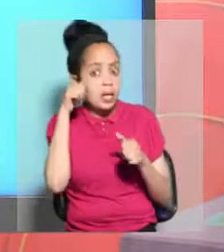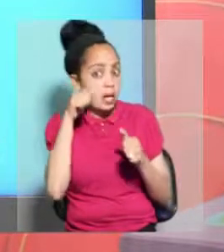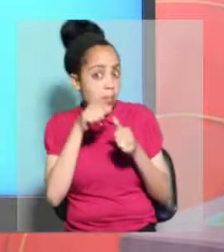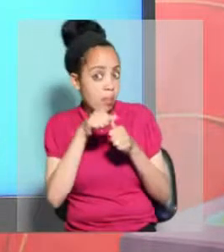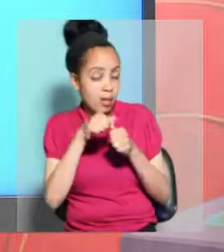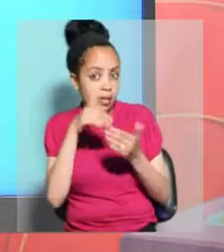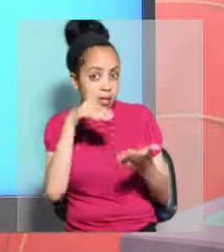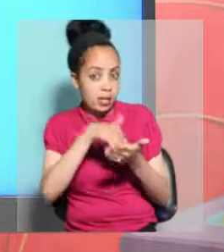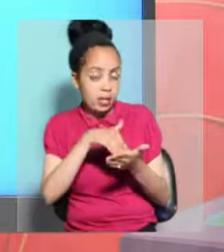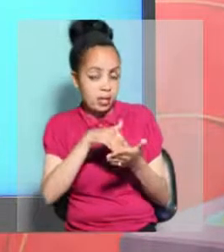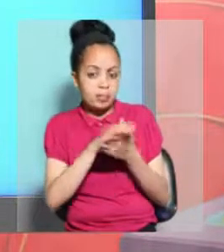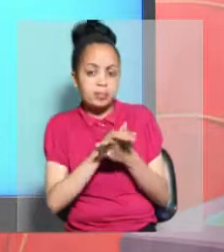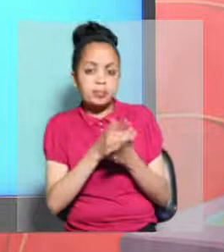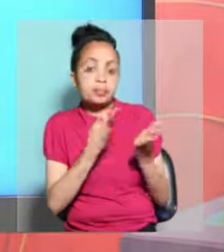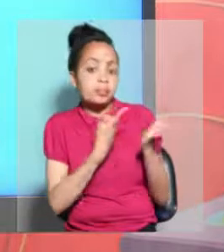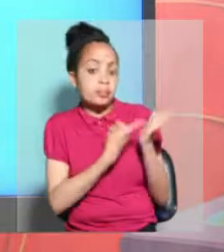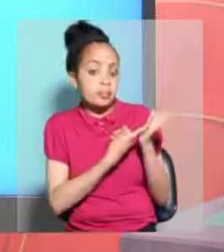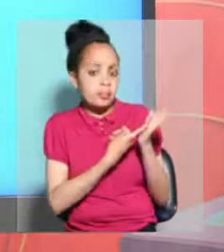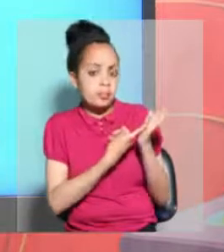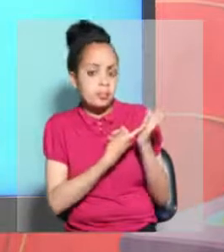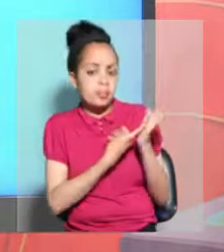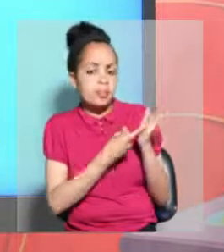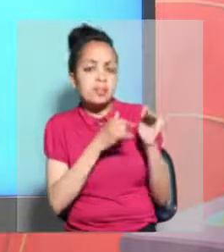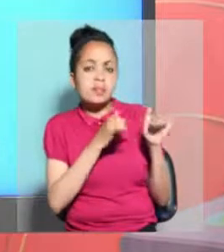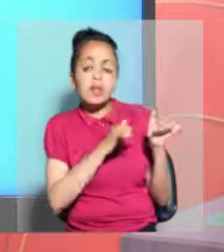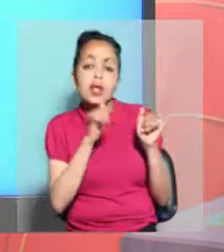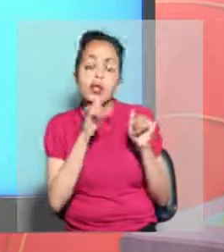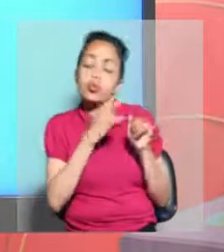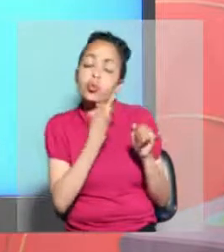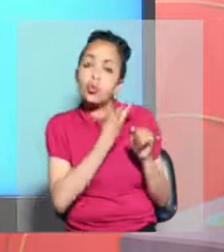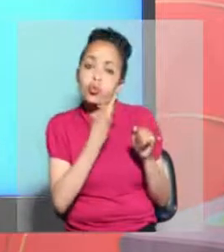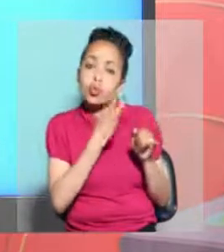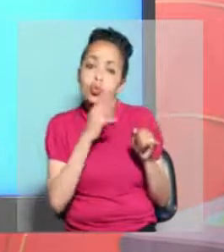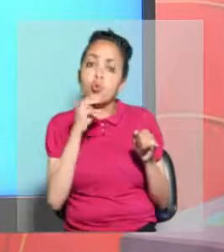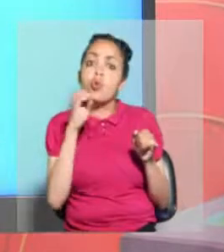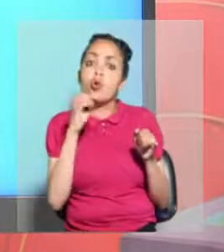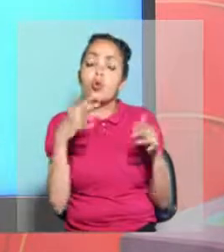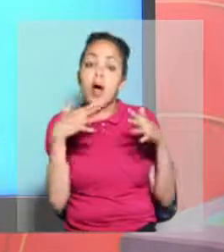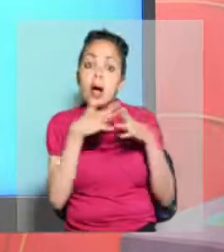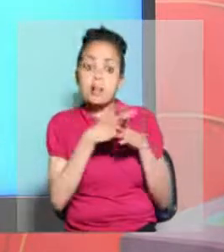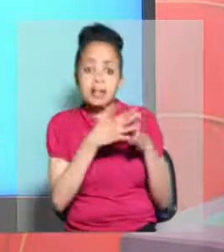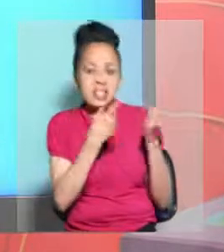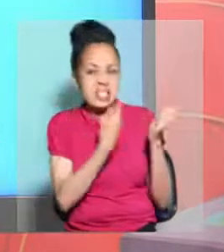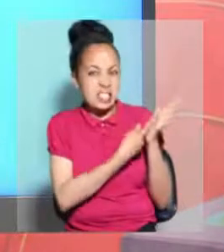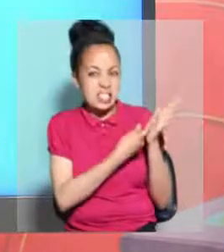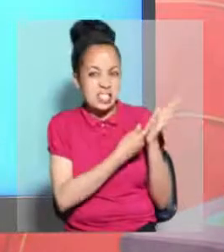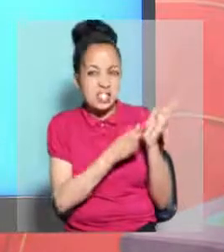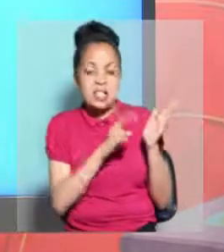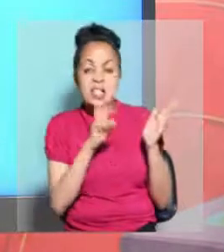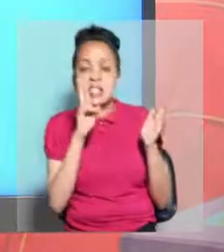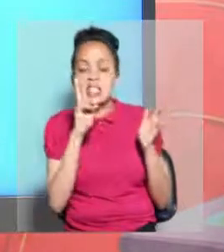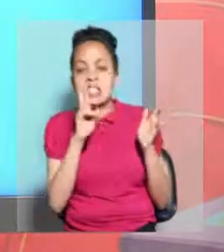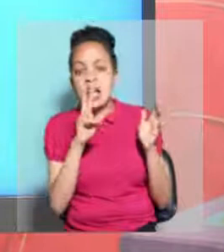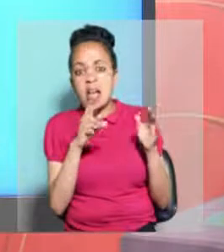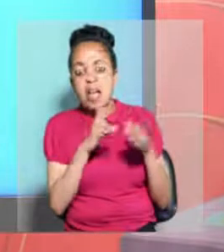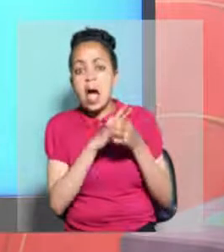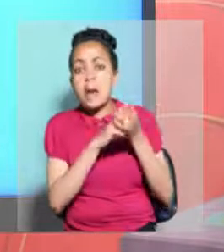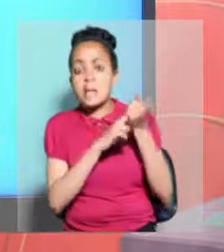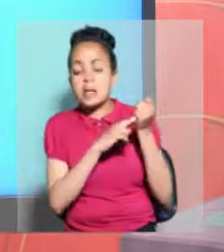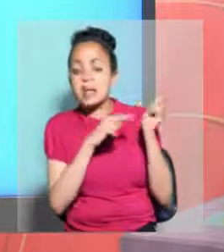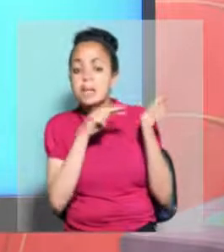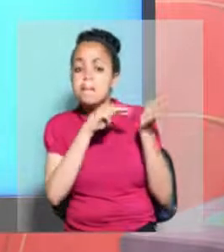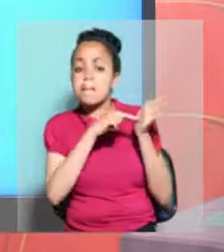you again. Here, there are two monohybrid cross in this dihybrid one.